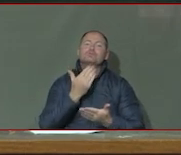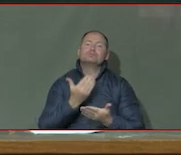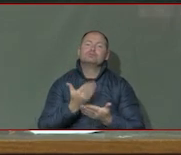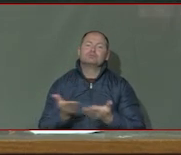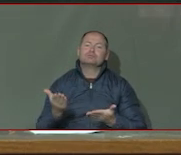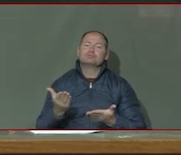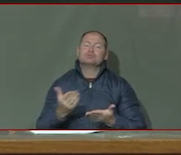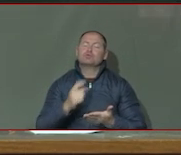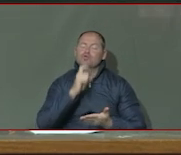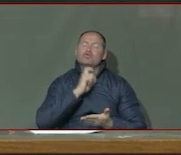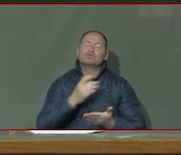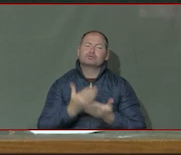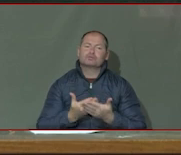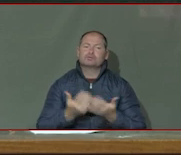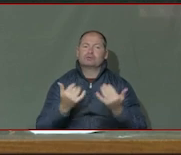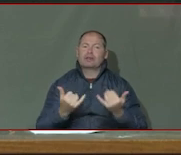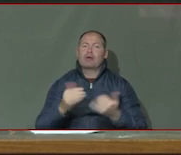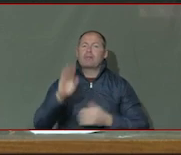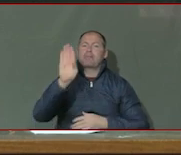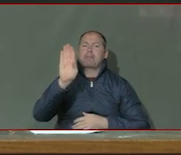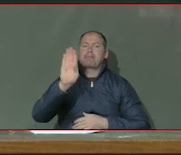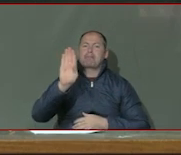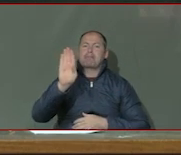Calculate the coordinates of B,